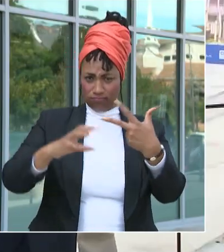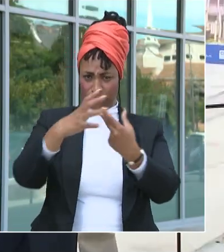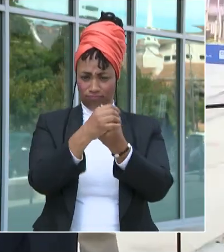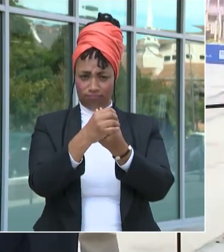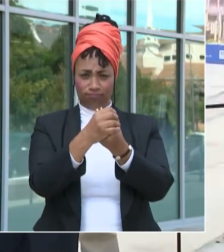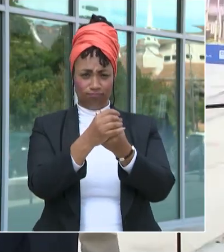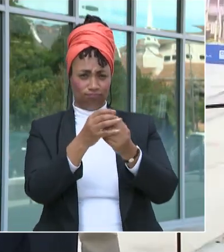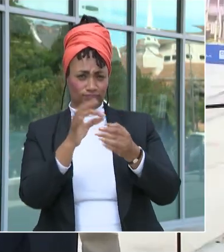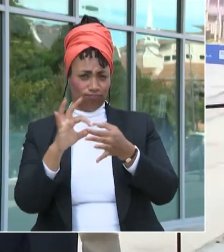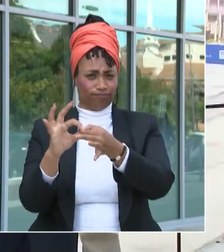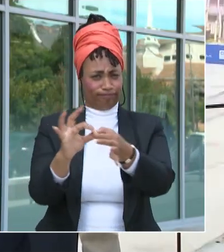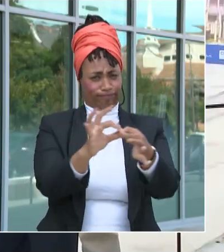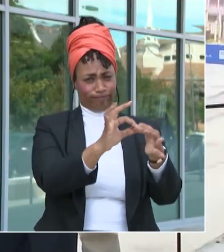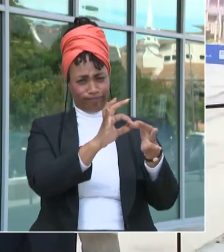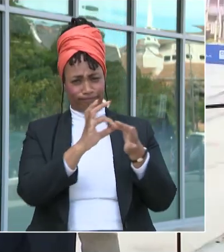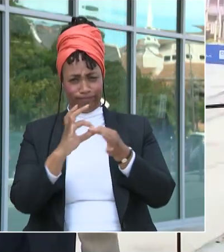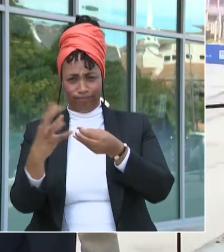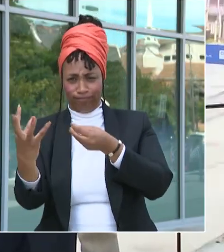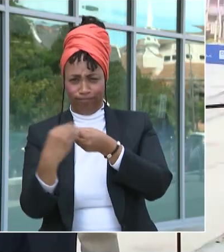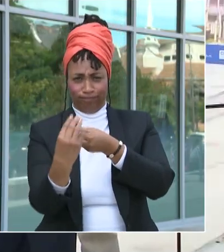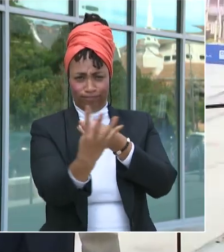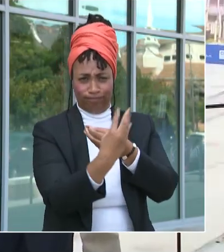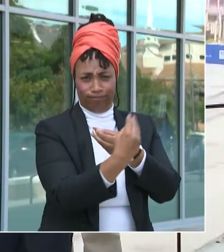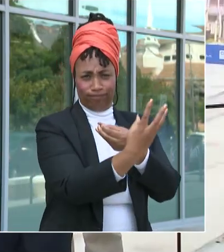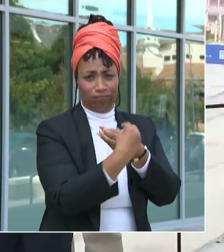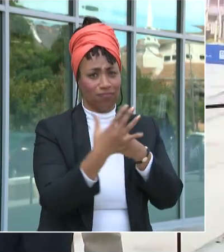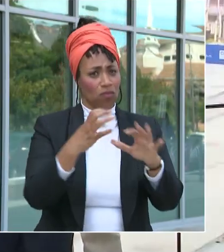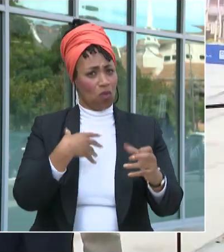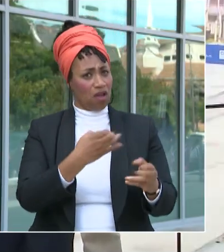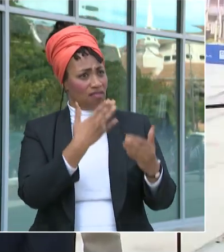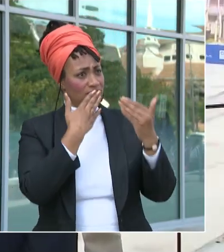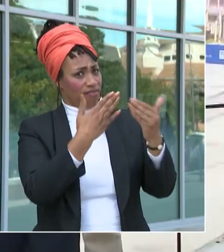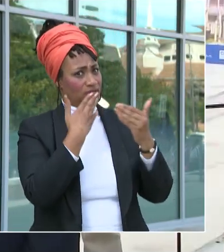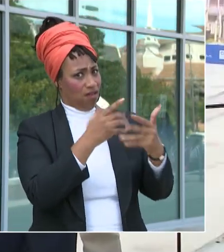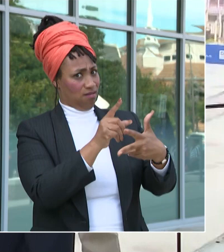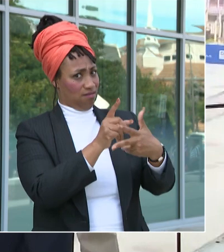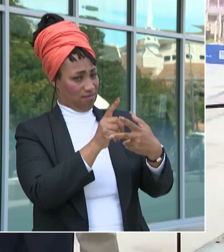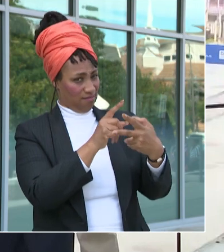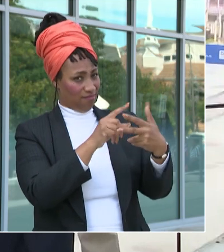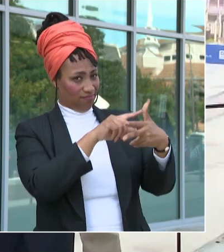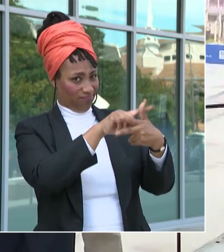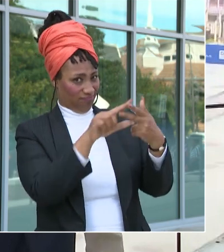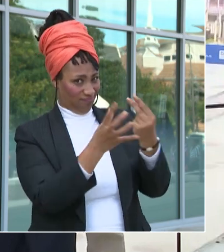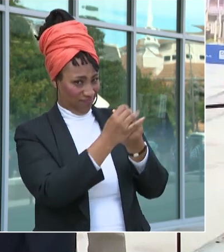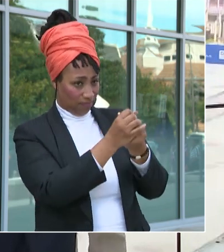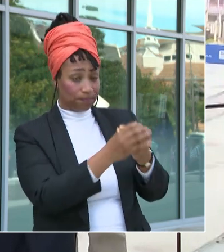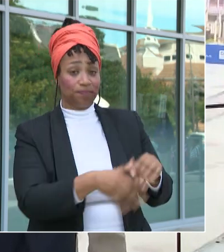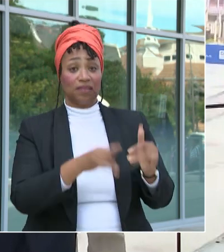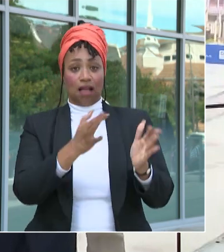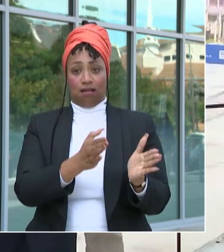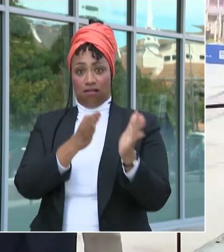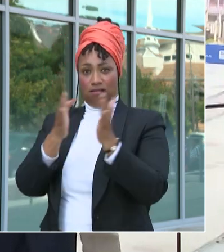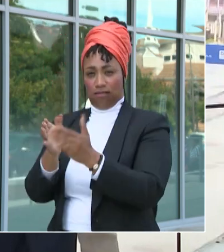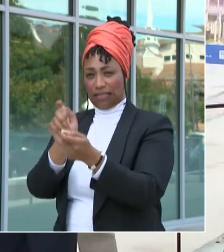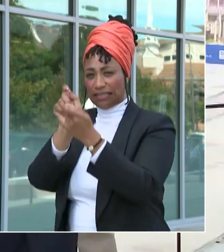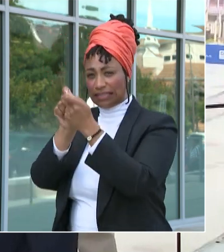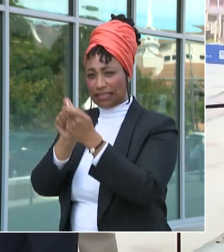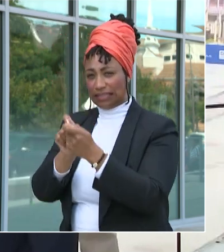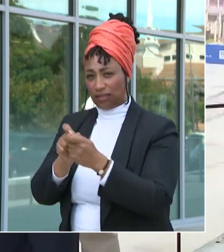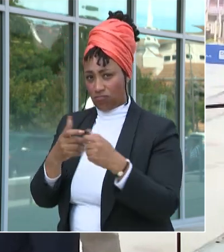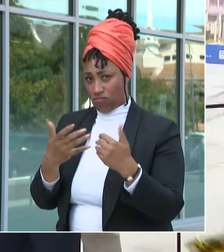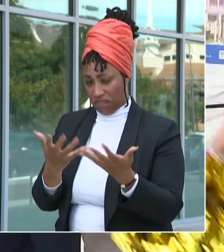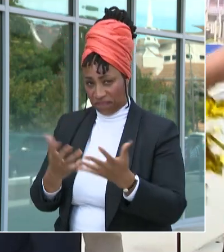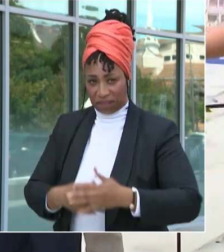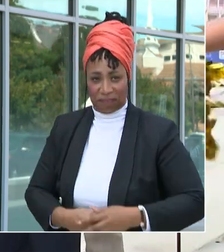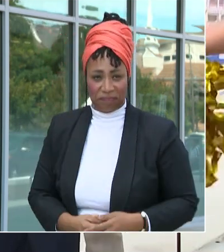mass timber field house, the first in the district, the first in our portfolio, which will house the gym and cafeteria space meant to